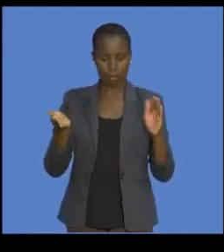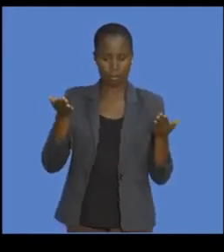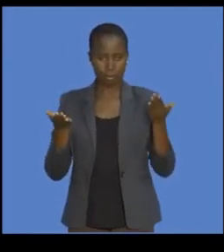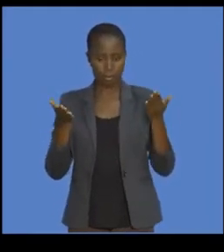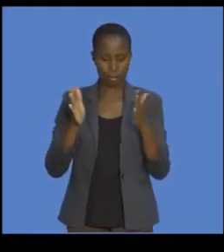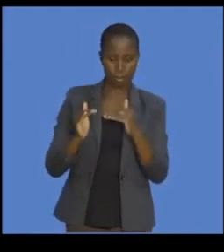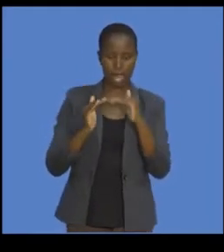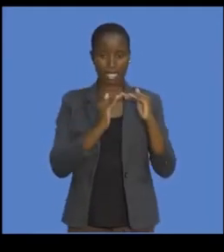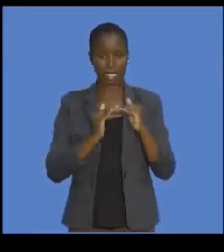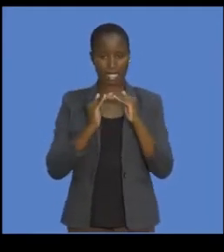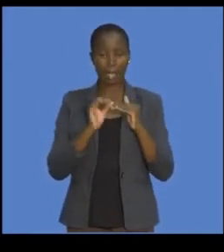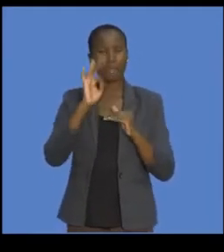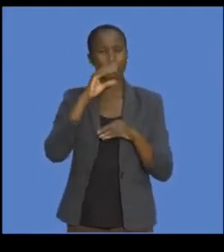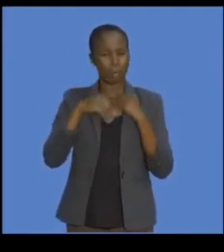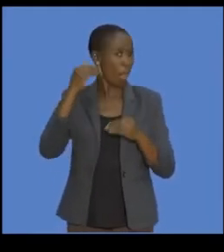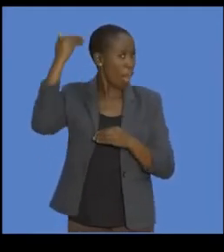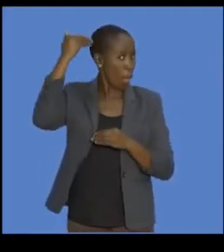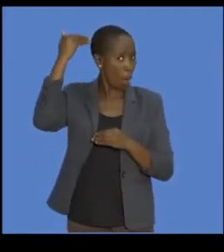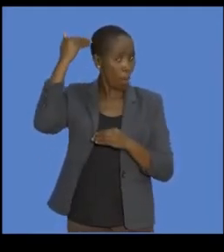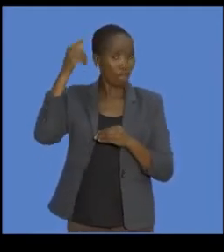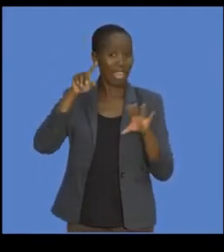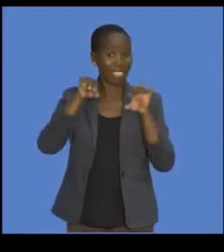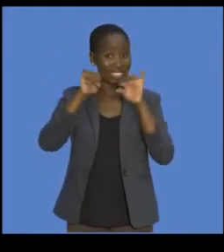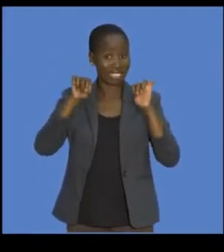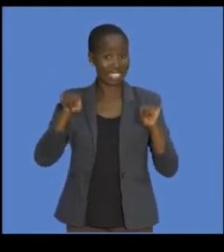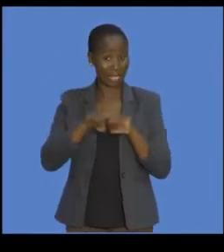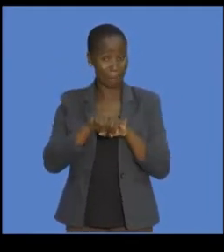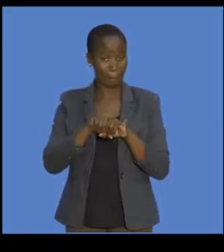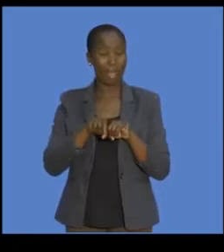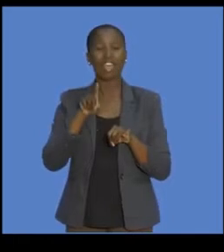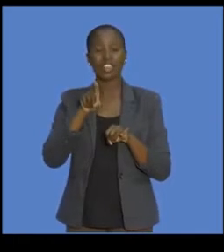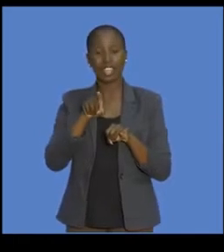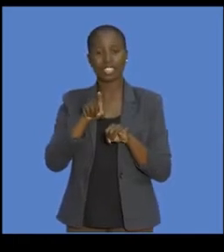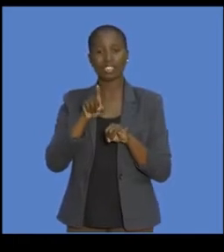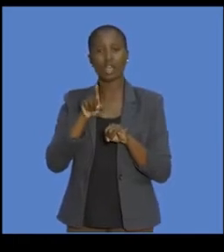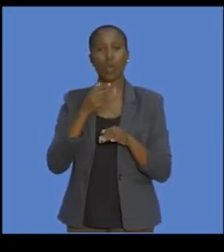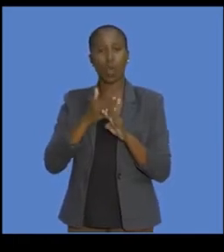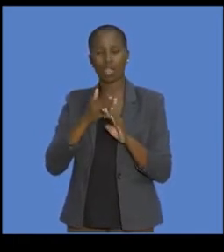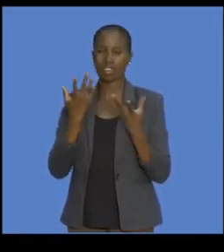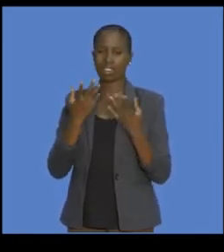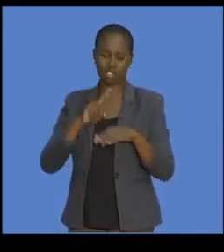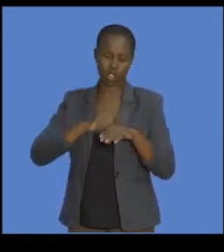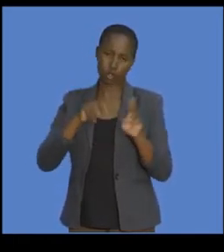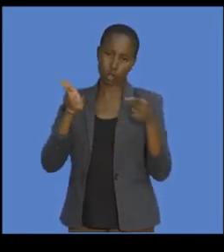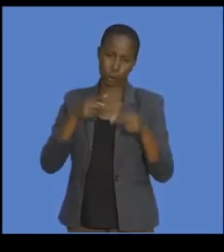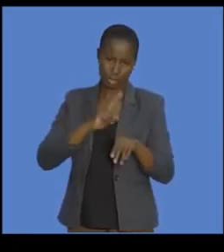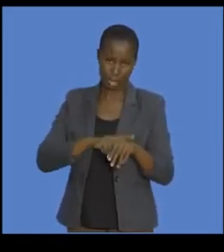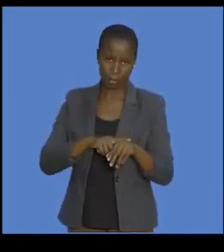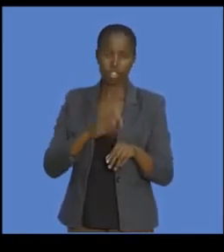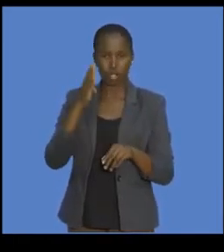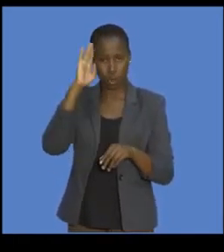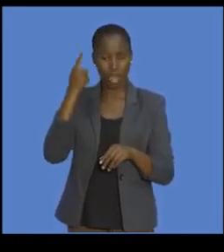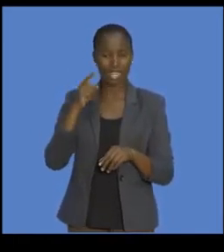the nervous system, it occurs within a short period of time. And we'll know that nerves travel